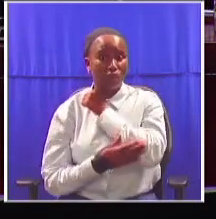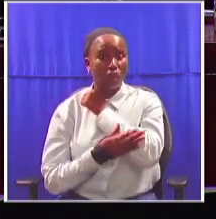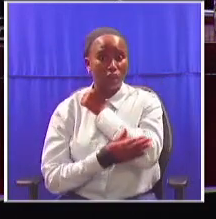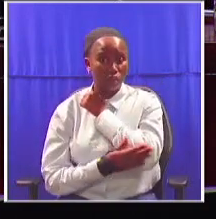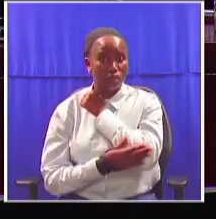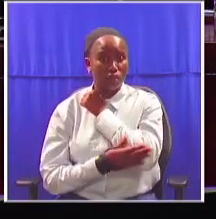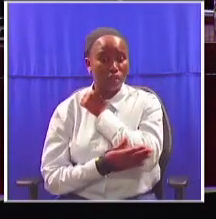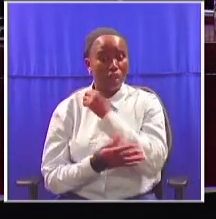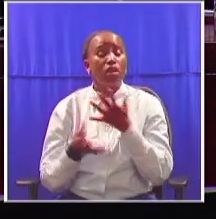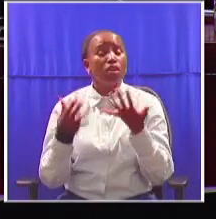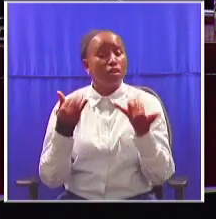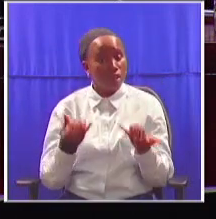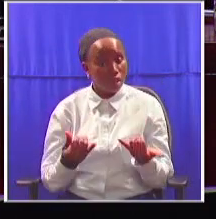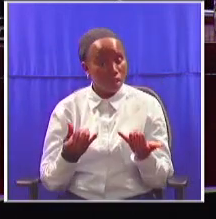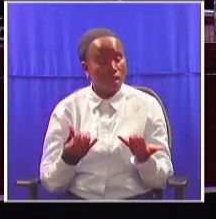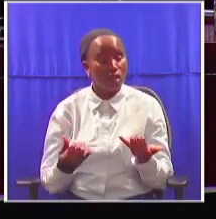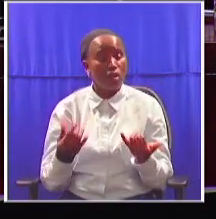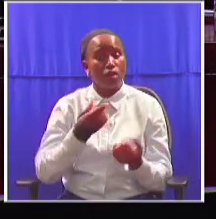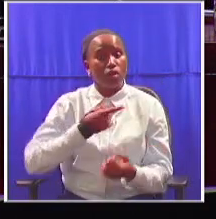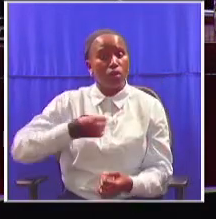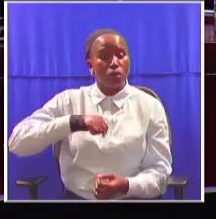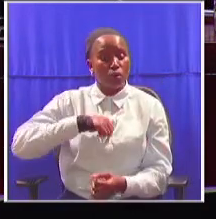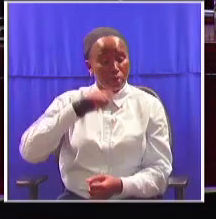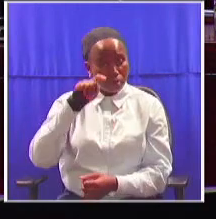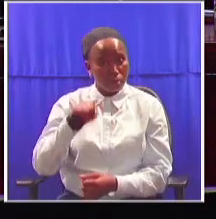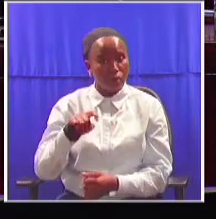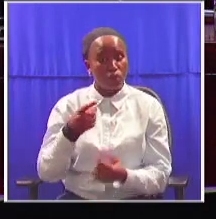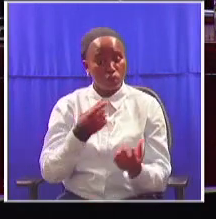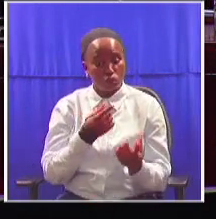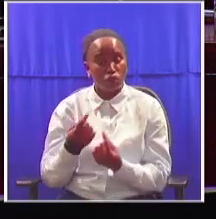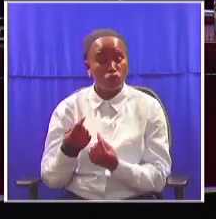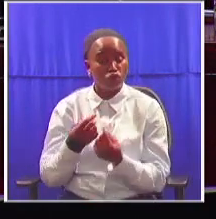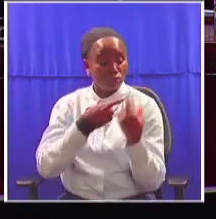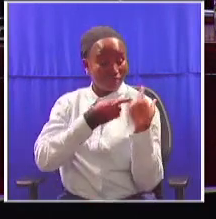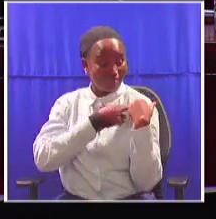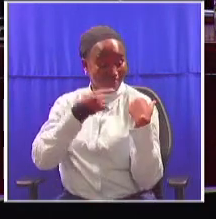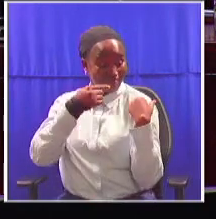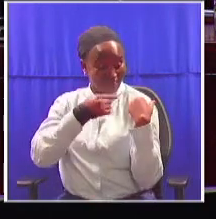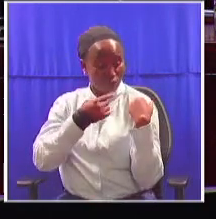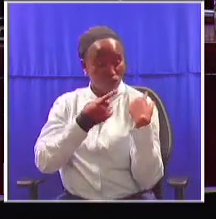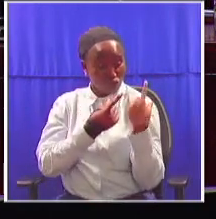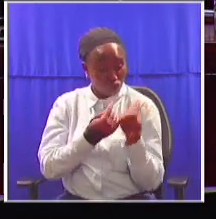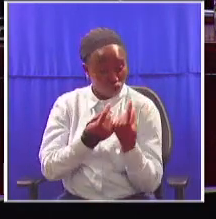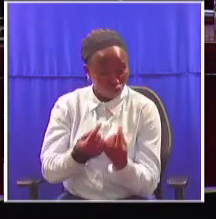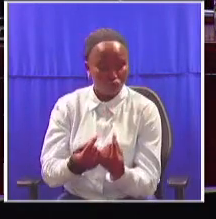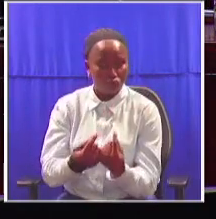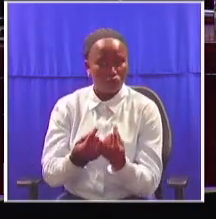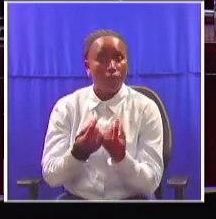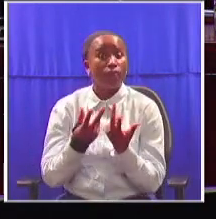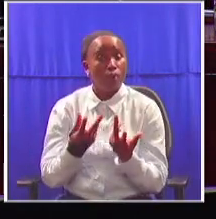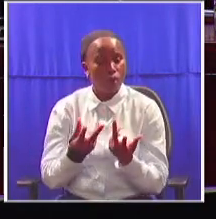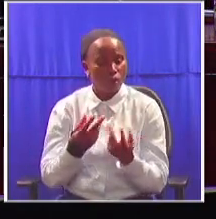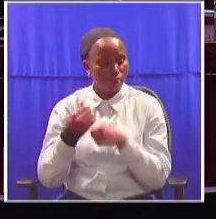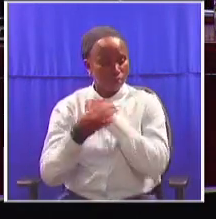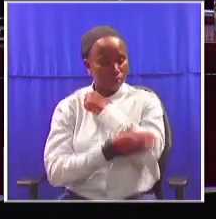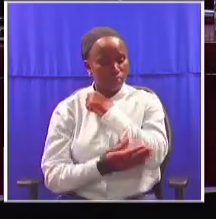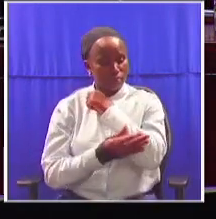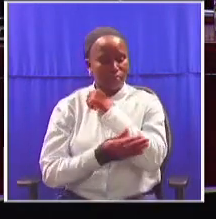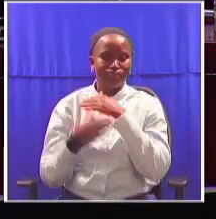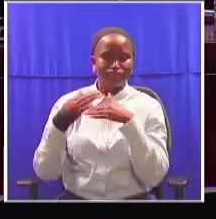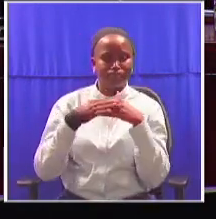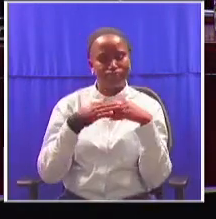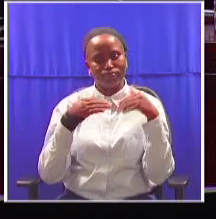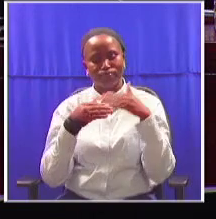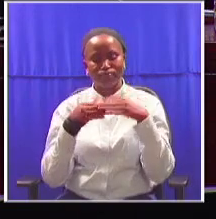to exercise this very important responsibility to build our country, to uphold